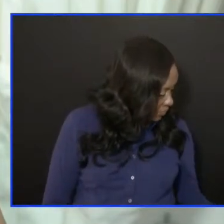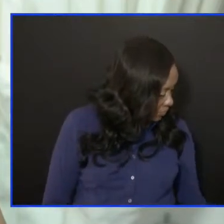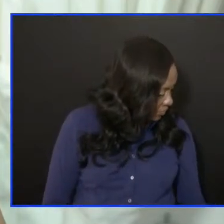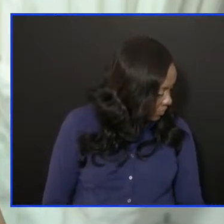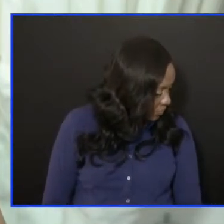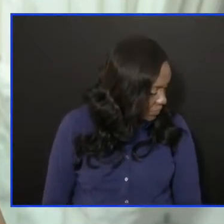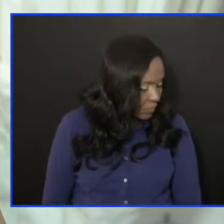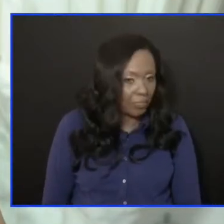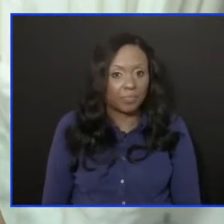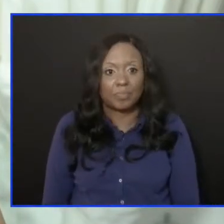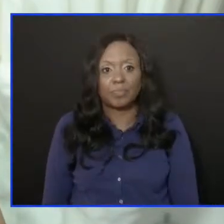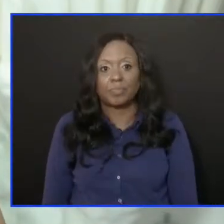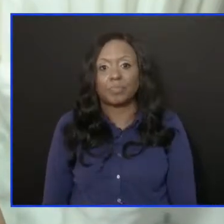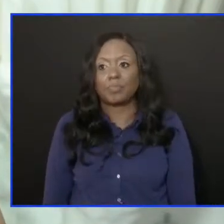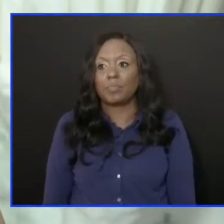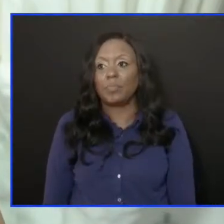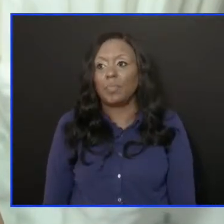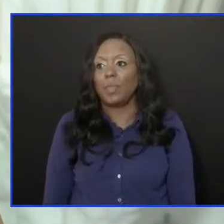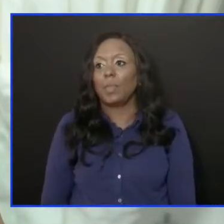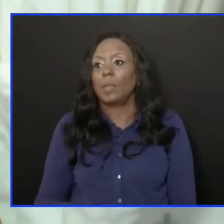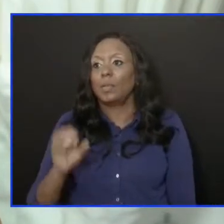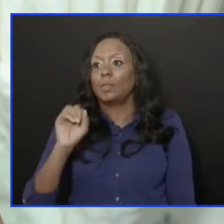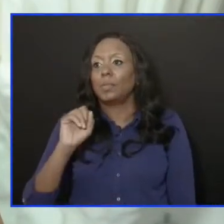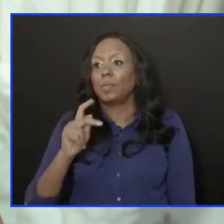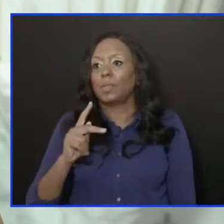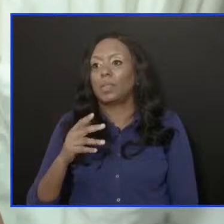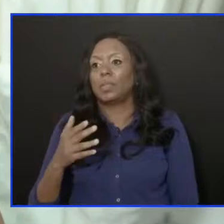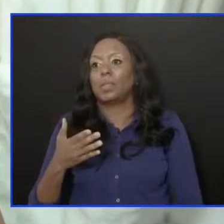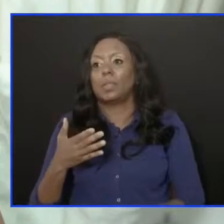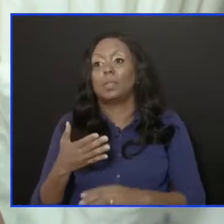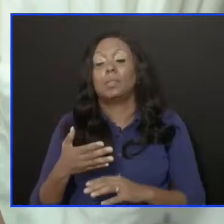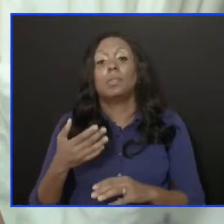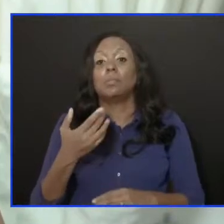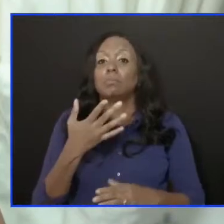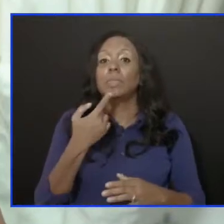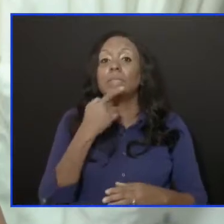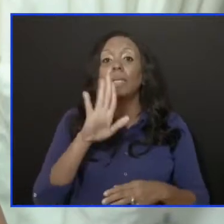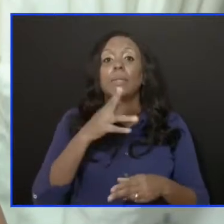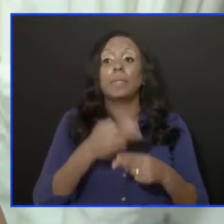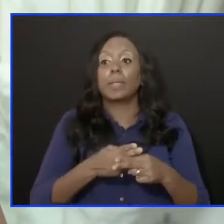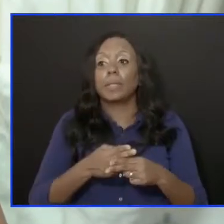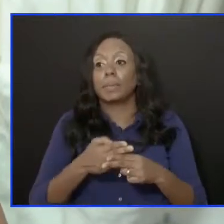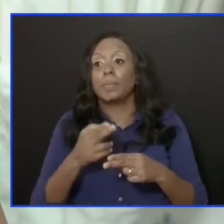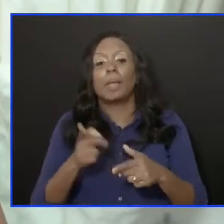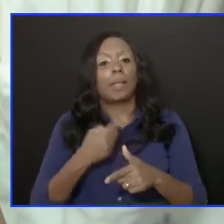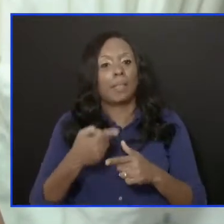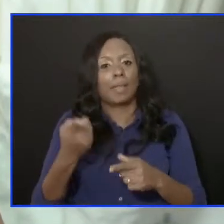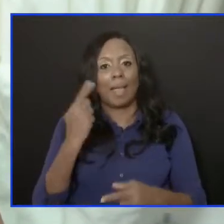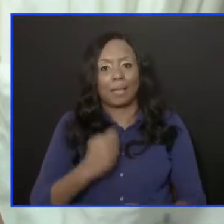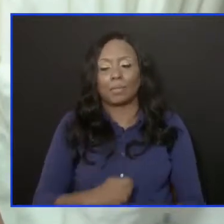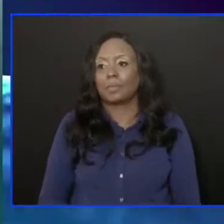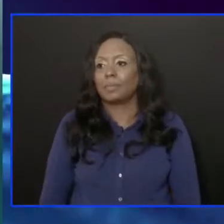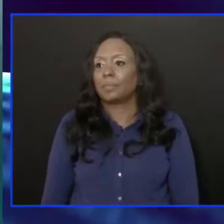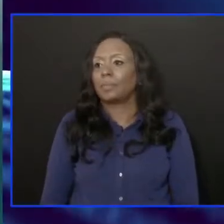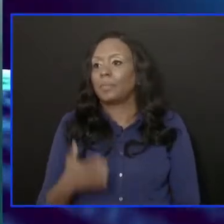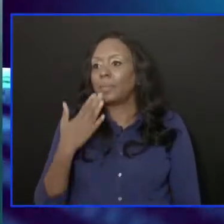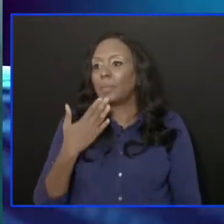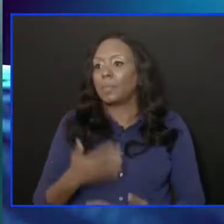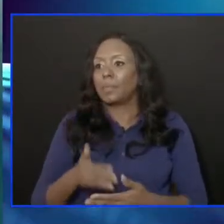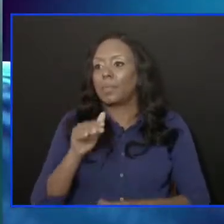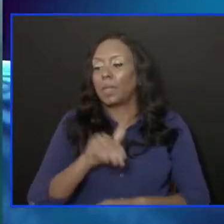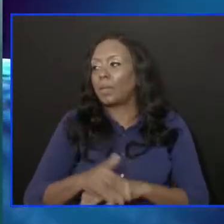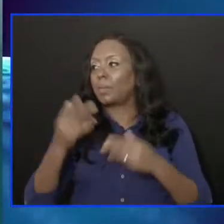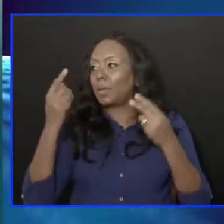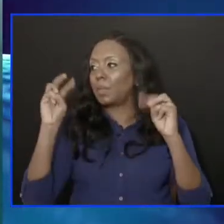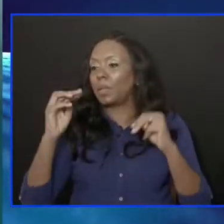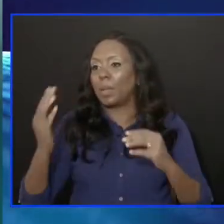my colleagues in the media to identify themselves before posing their questions. Good afternoon, Prime Minister. Welcome back to